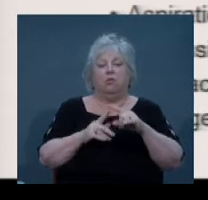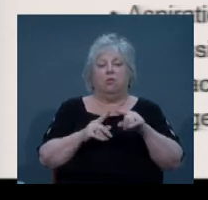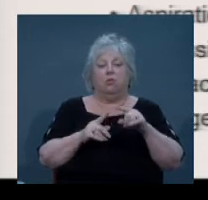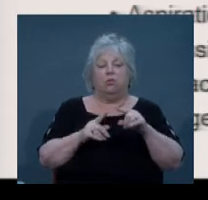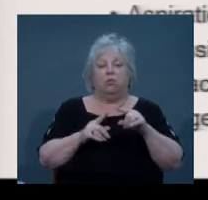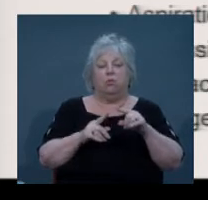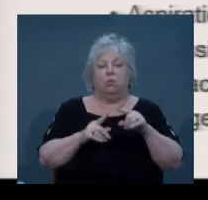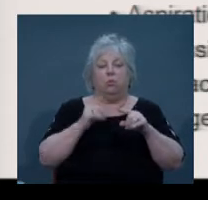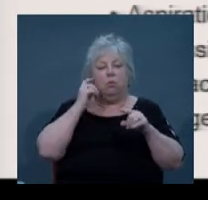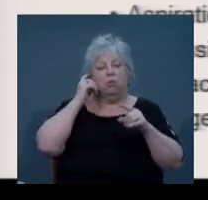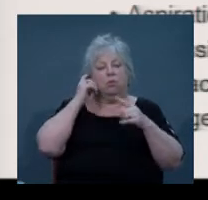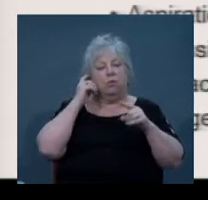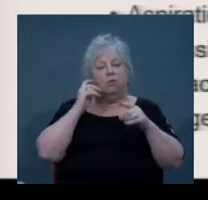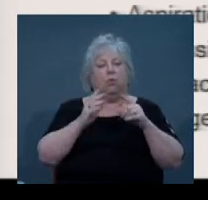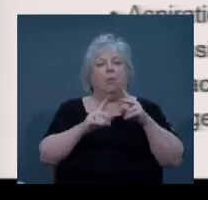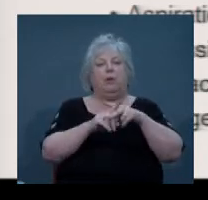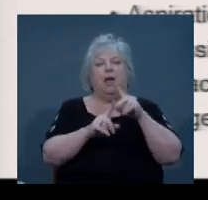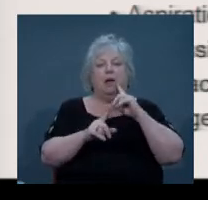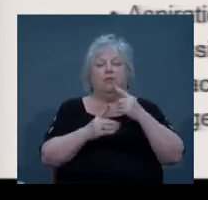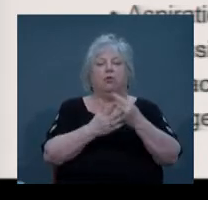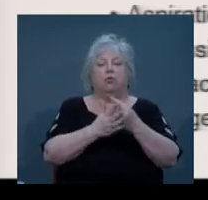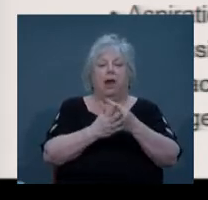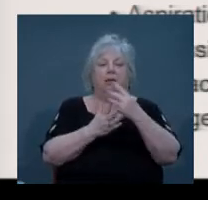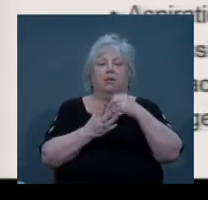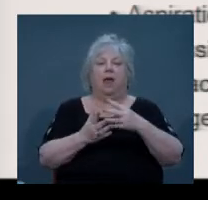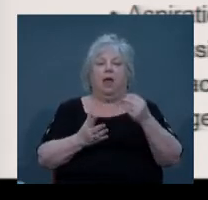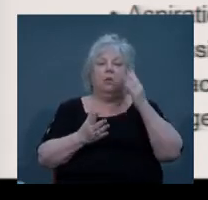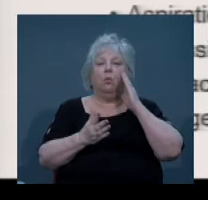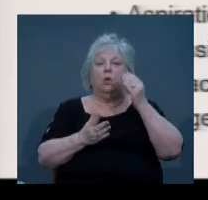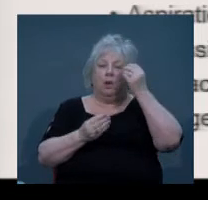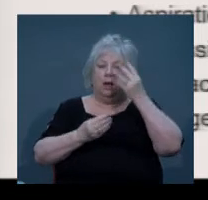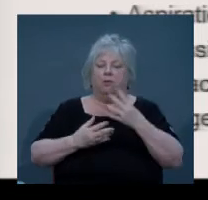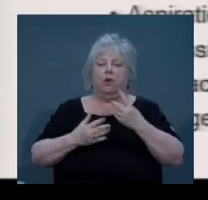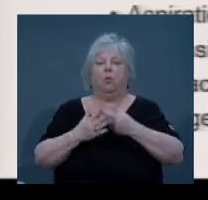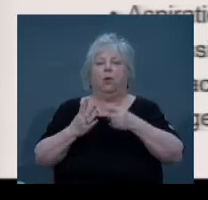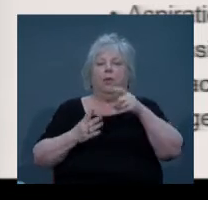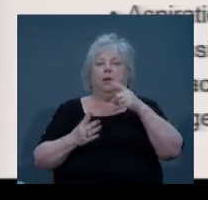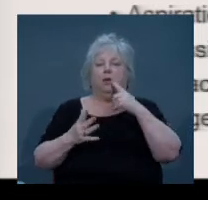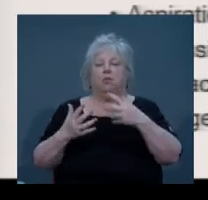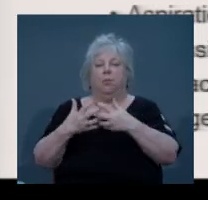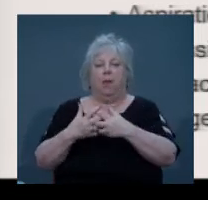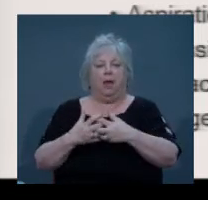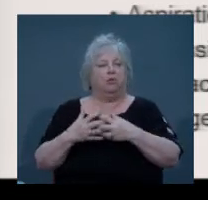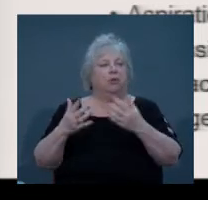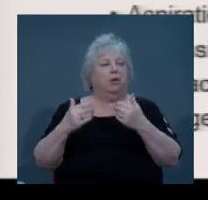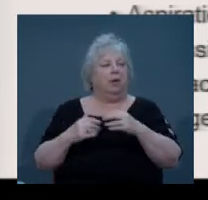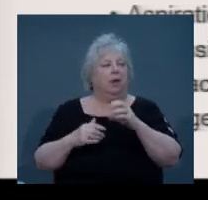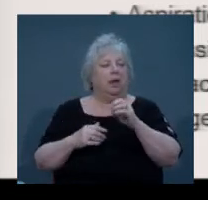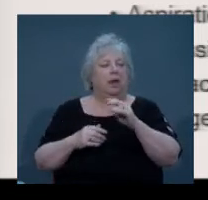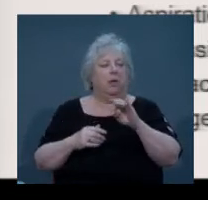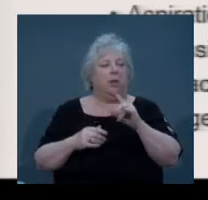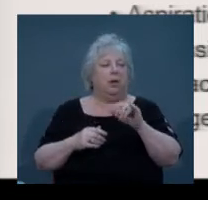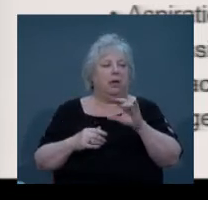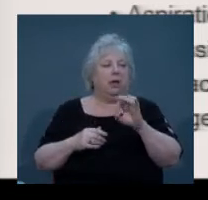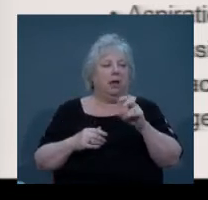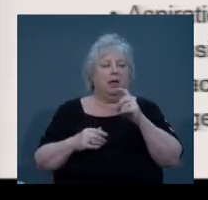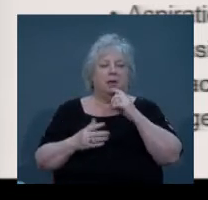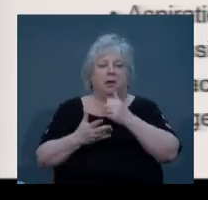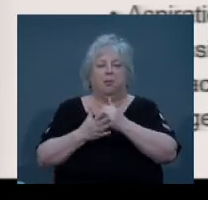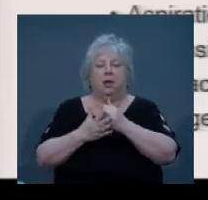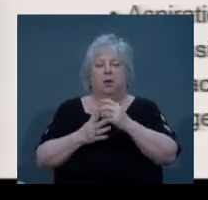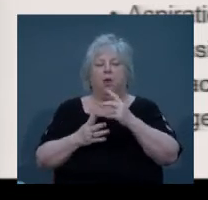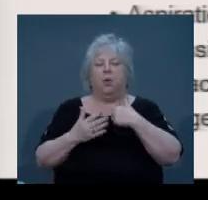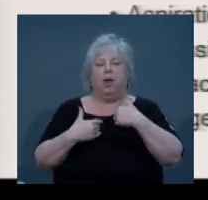need for that. As the mayor has discussed, and Emily Cox is helping to coordinate, we've got a program performance